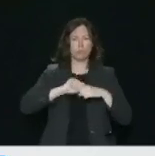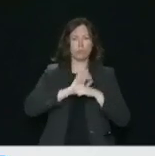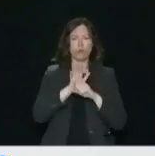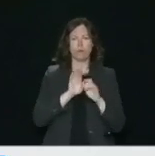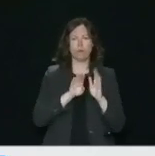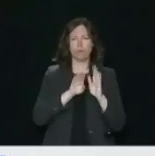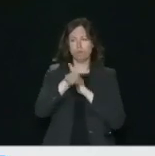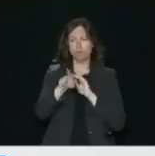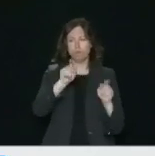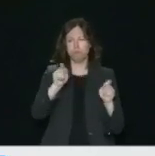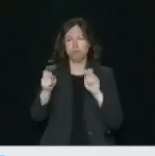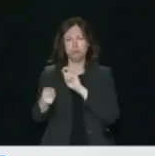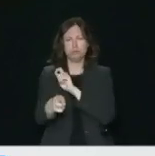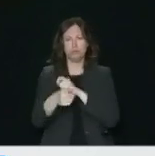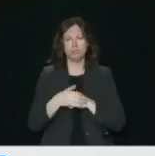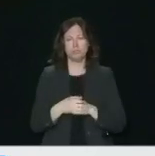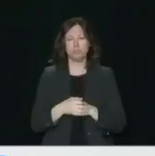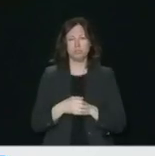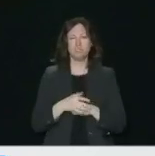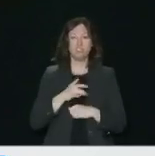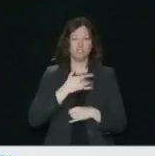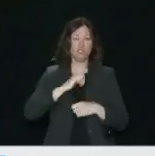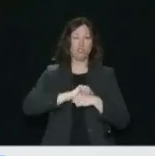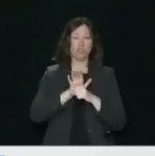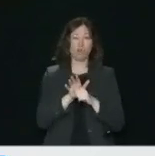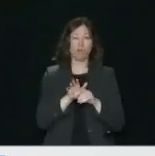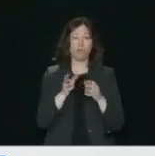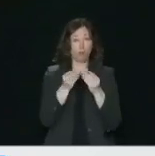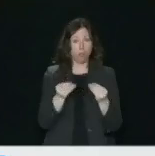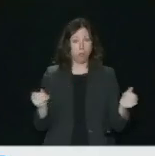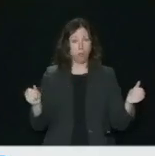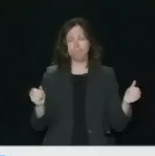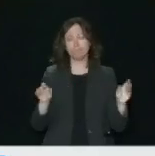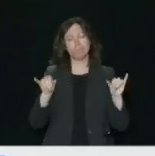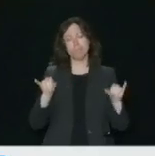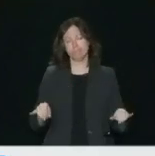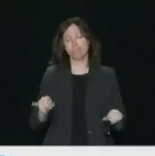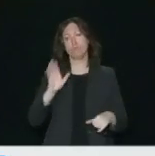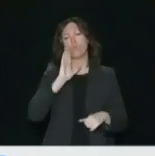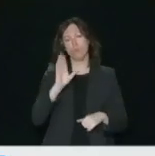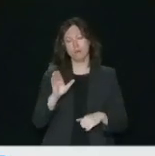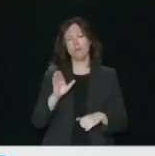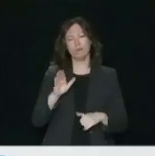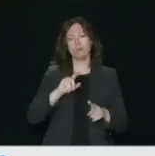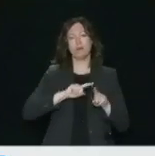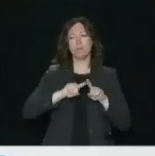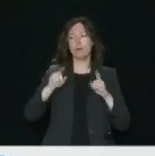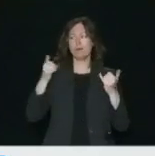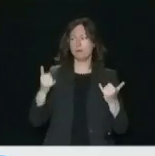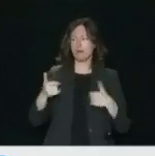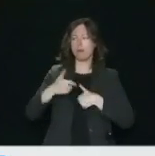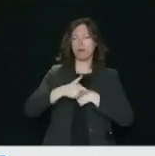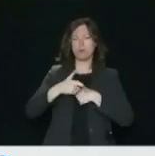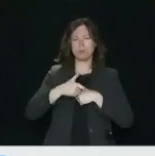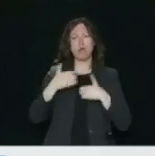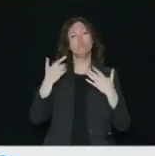average infections have stabilized and regional variability still